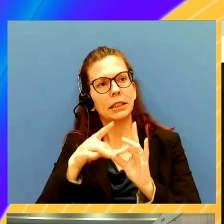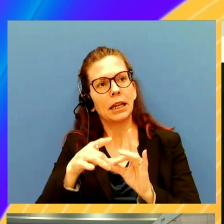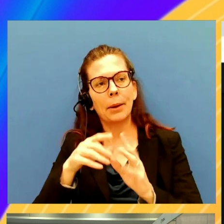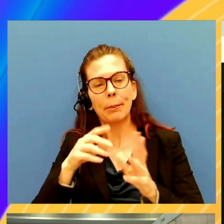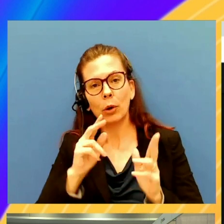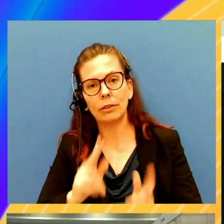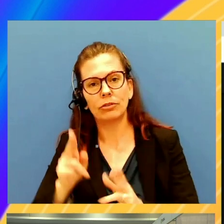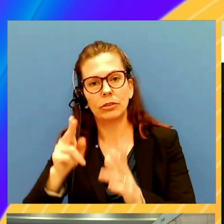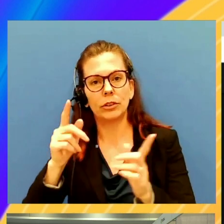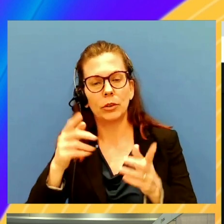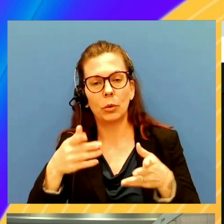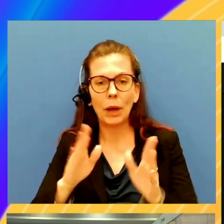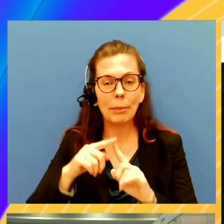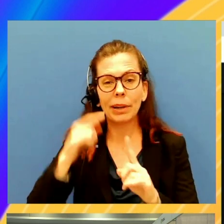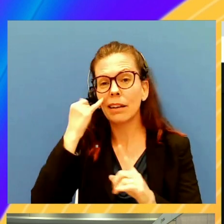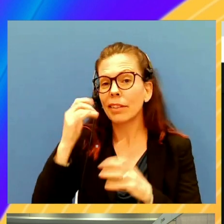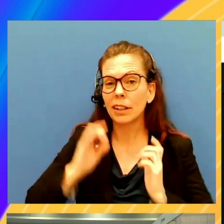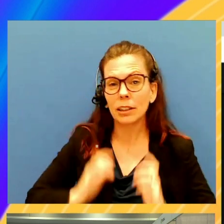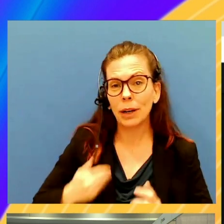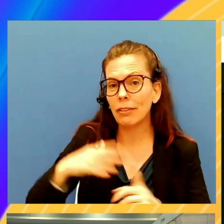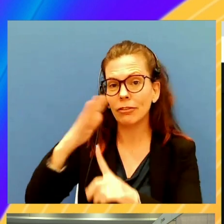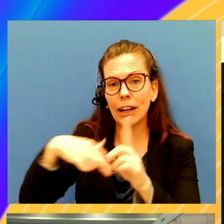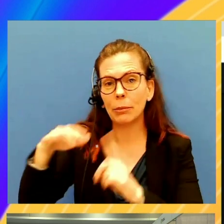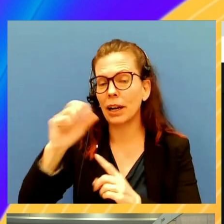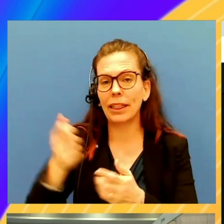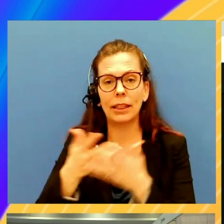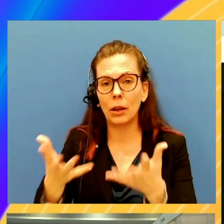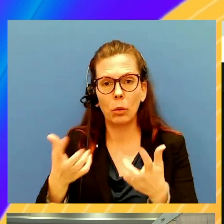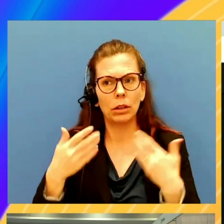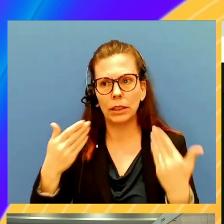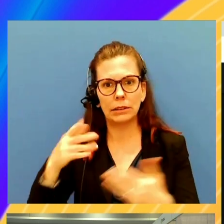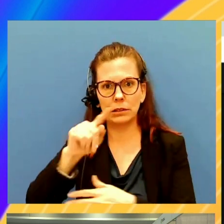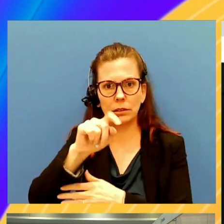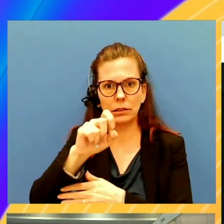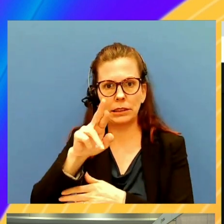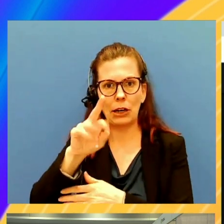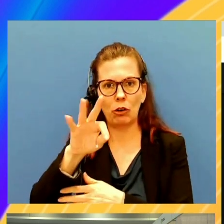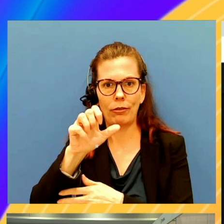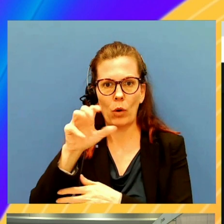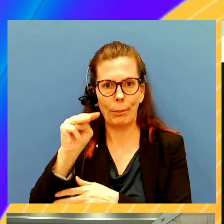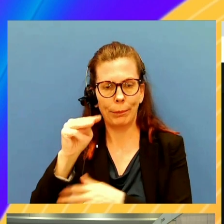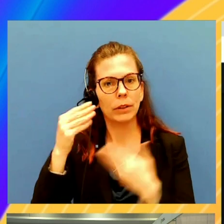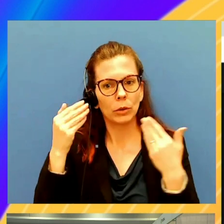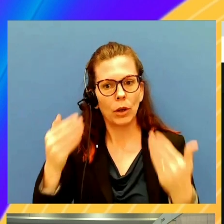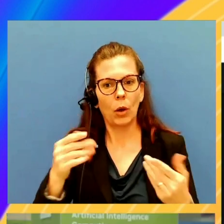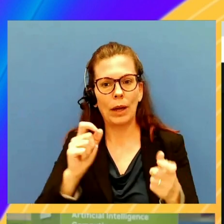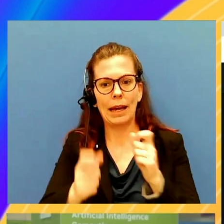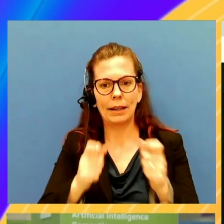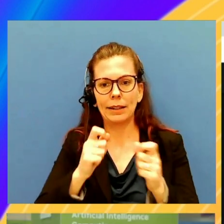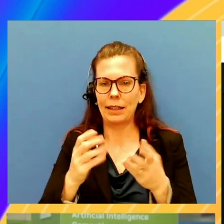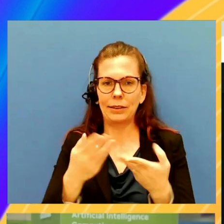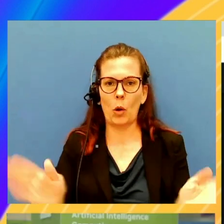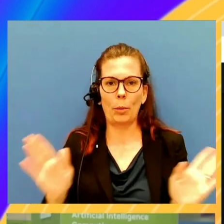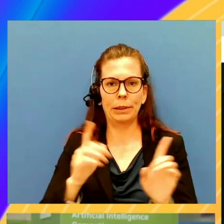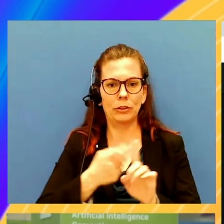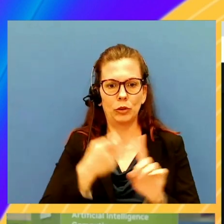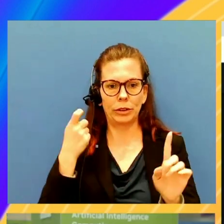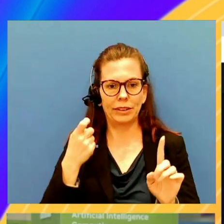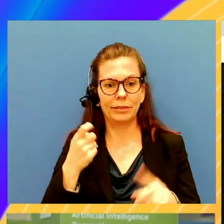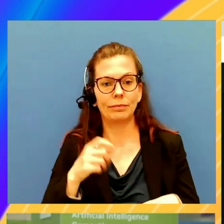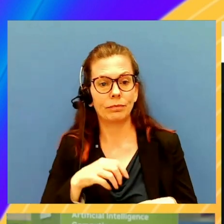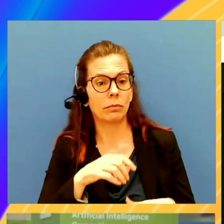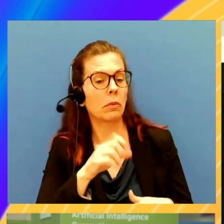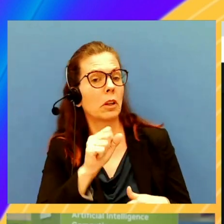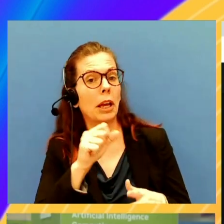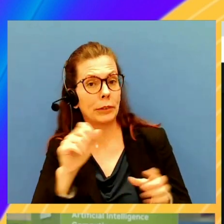customer has their own environment or anything they wanted to change, it's all Terraform. Just go and simply edit it, and it's all open source. Can you use anything? Can you